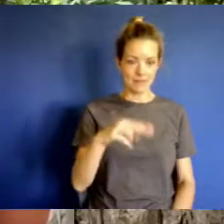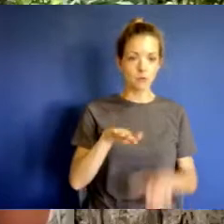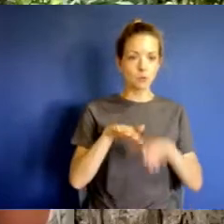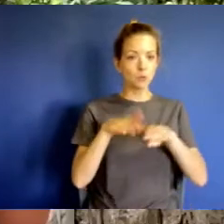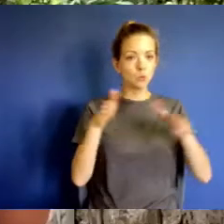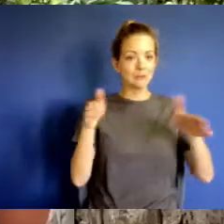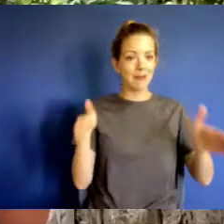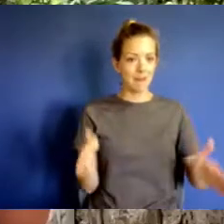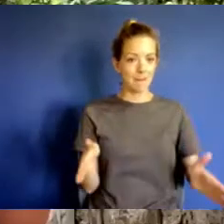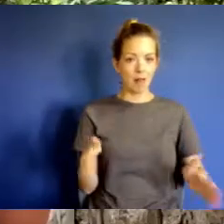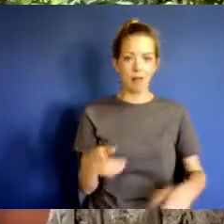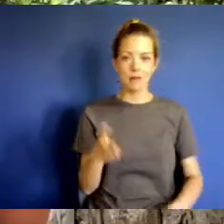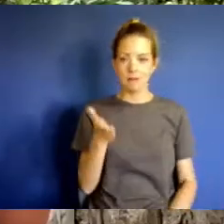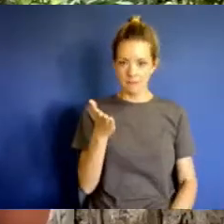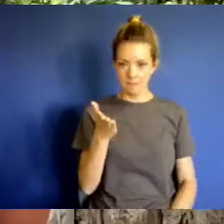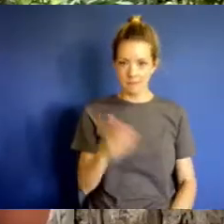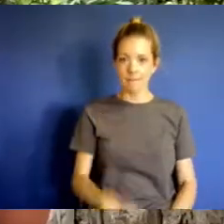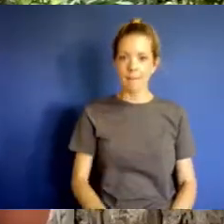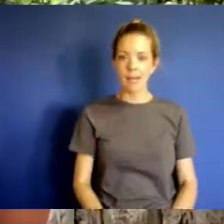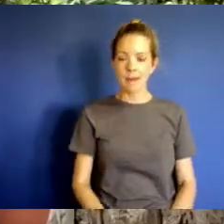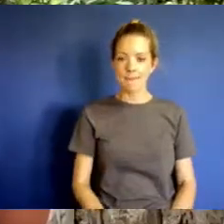come up to tabletop.